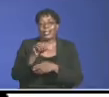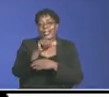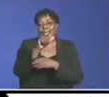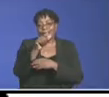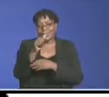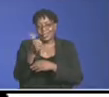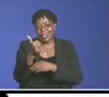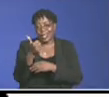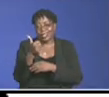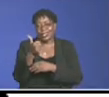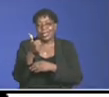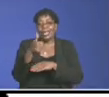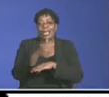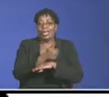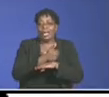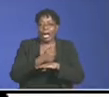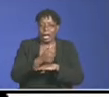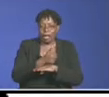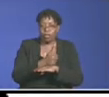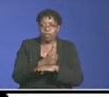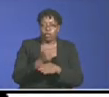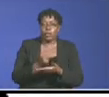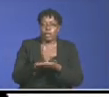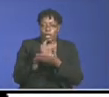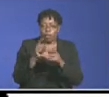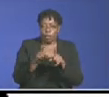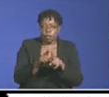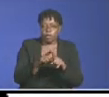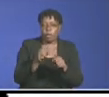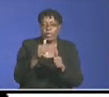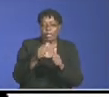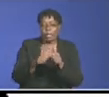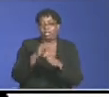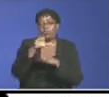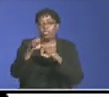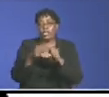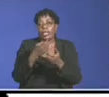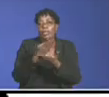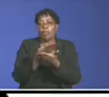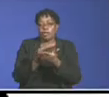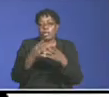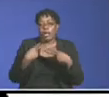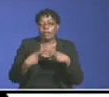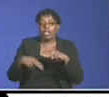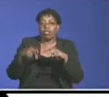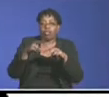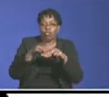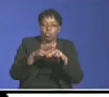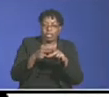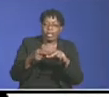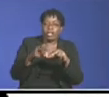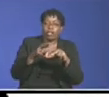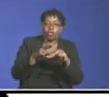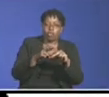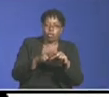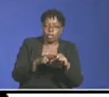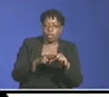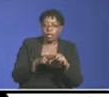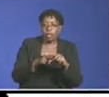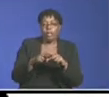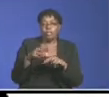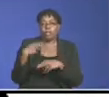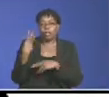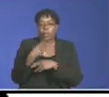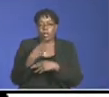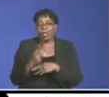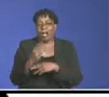10 students over in Andros who we are going to be assisting. Every year, the budget has been increasing tremendously. We're almost